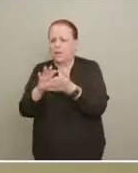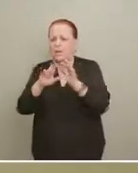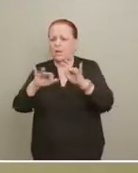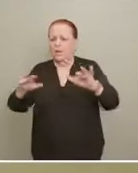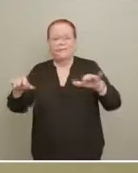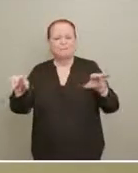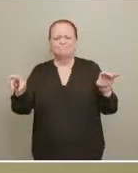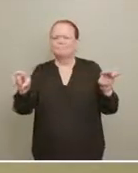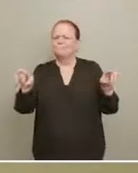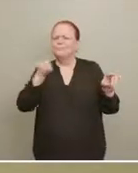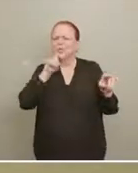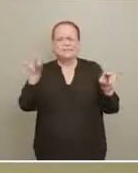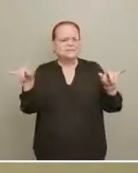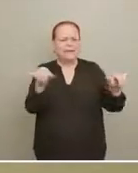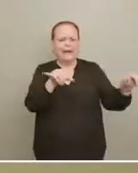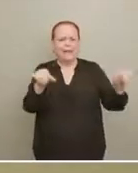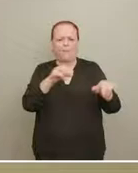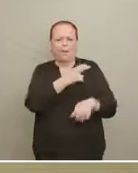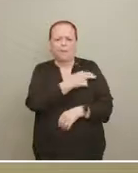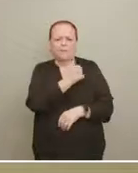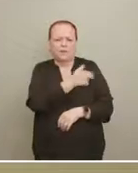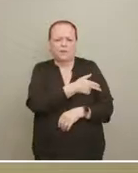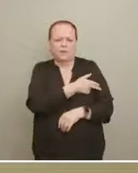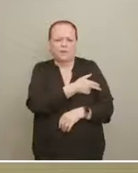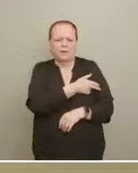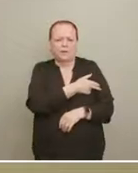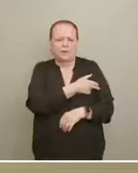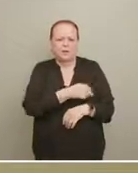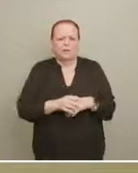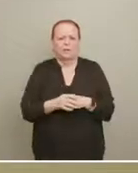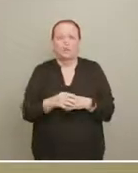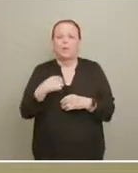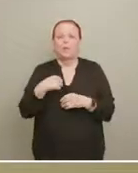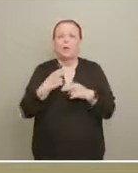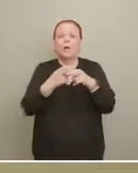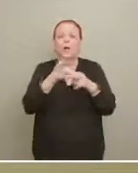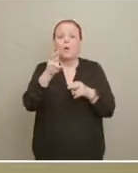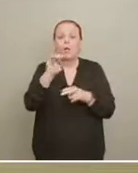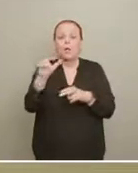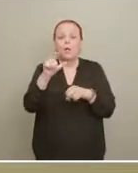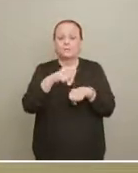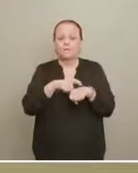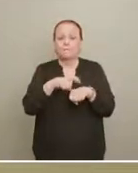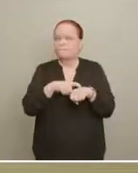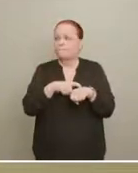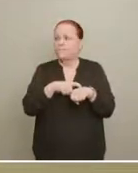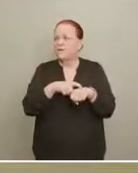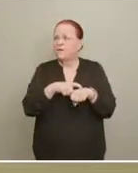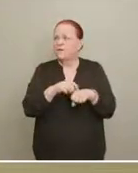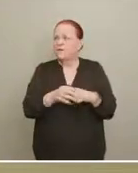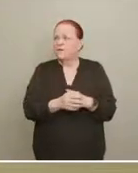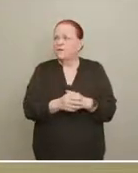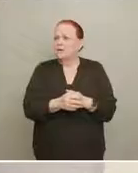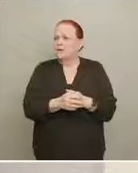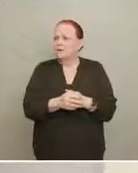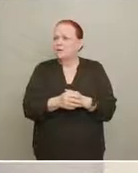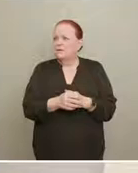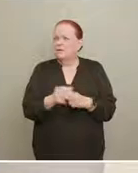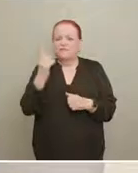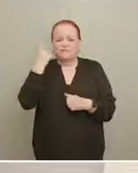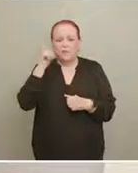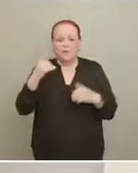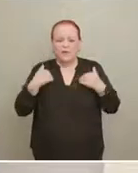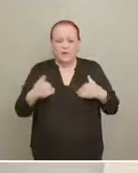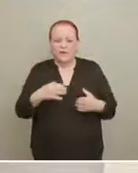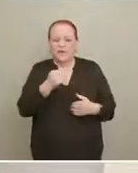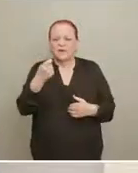hospitals. Uh-huh. And so oftentimes the officers will refer to it as wall time. Oh. And at the hospitals where I oversaw mental health and addiction services for a